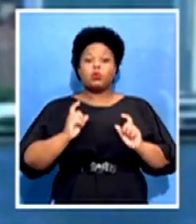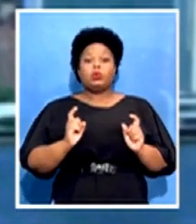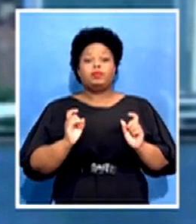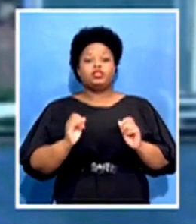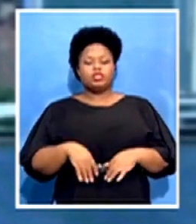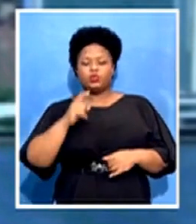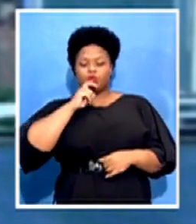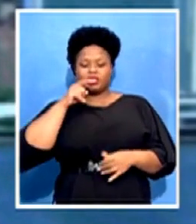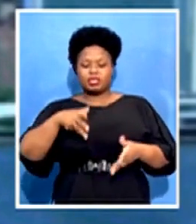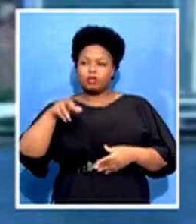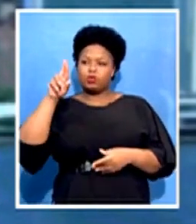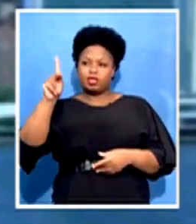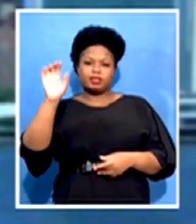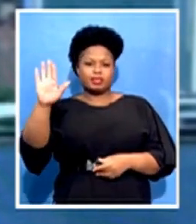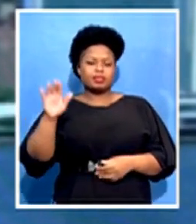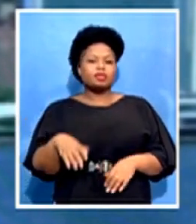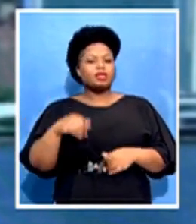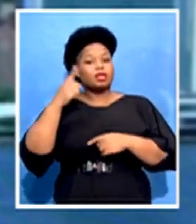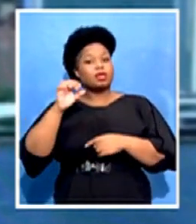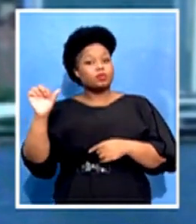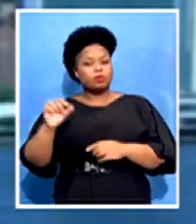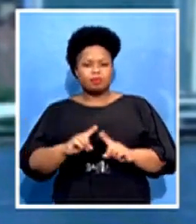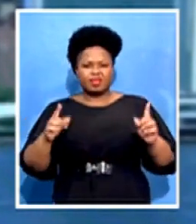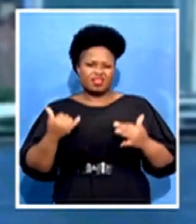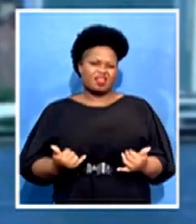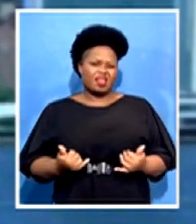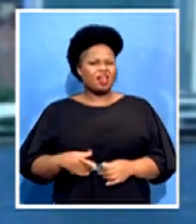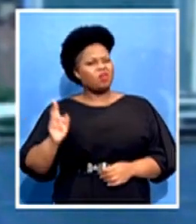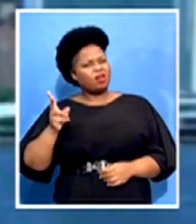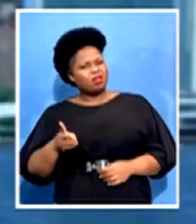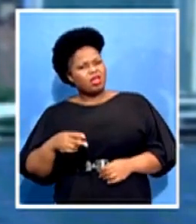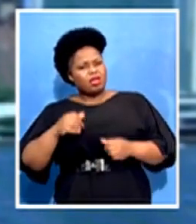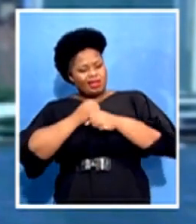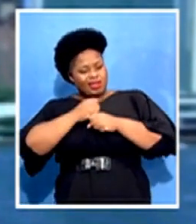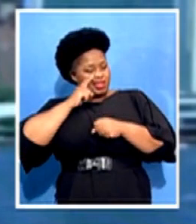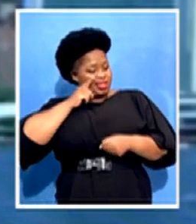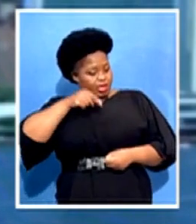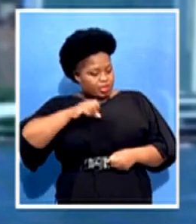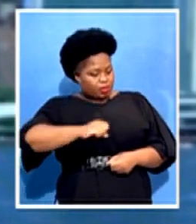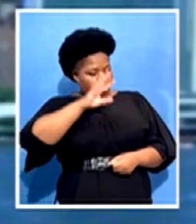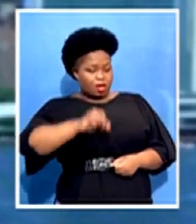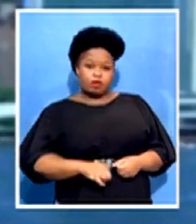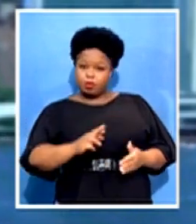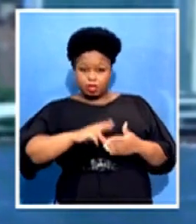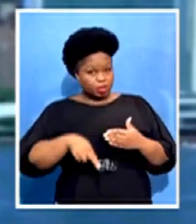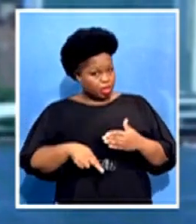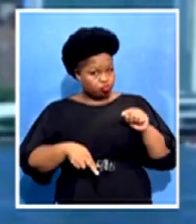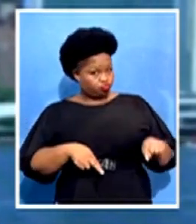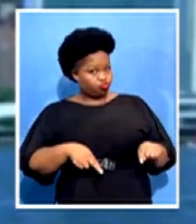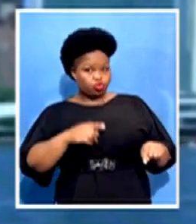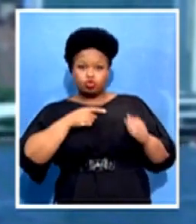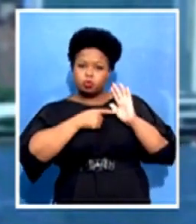week. But the shot was also trialled in South Africa, and results from there showed it was just